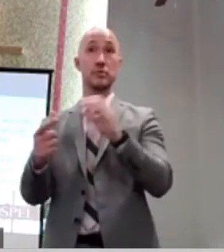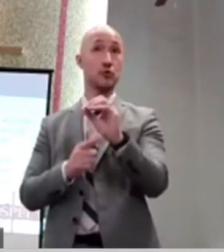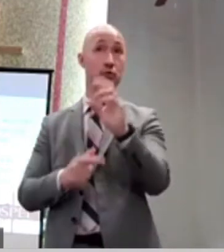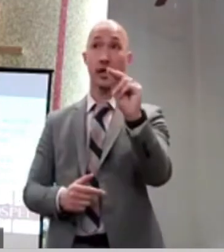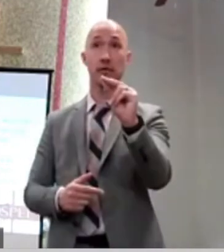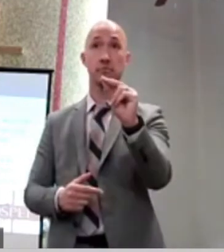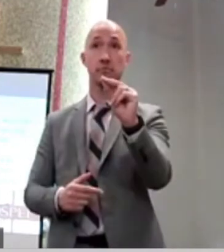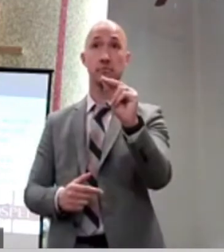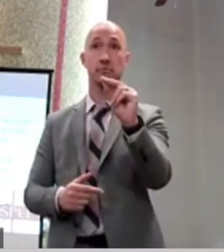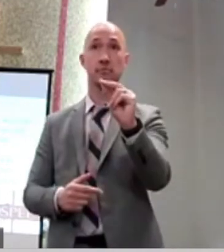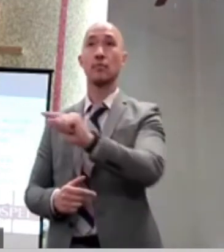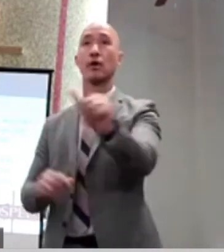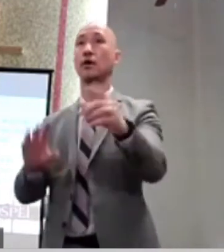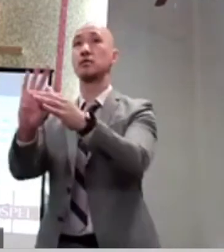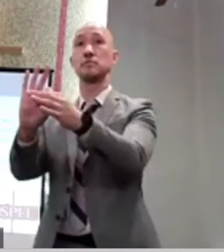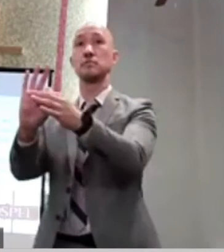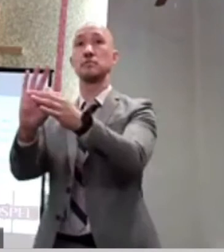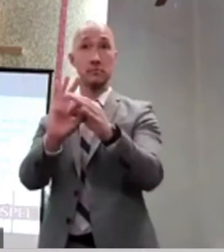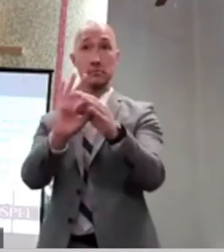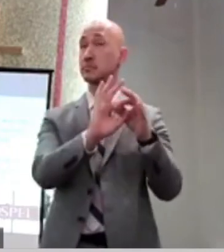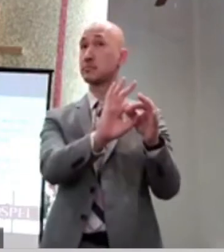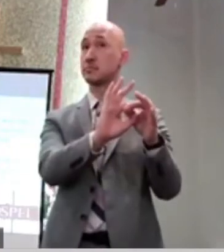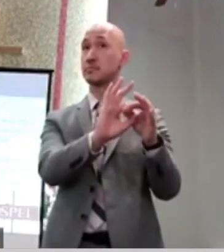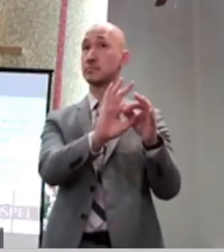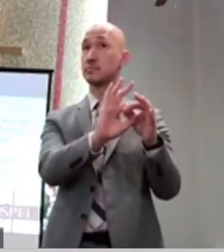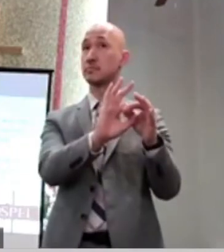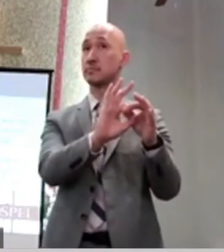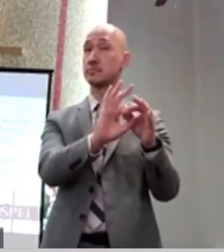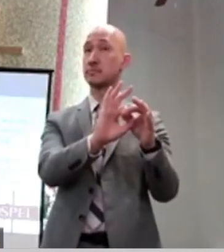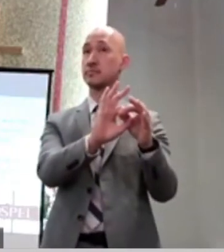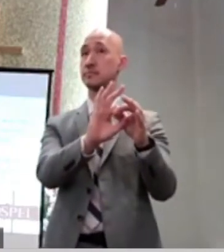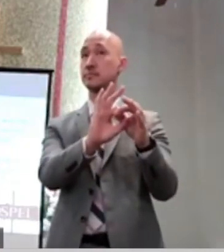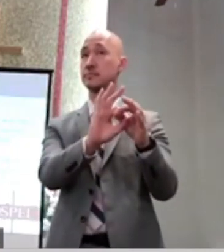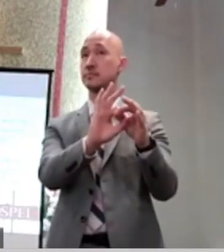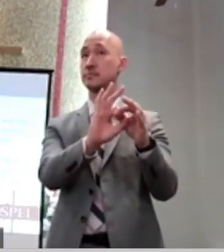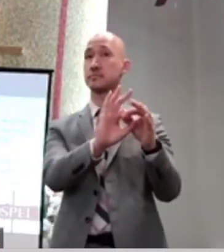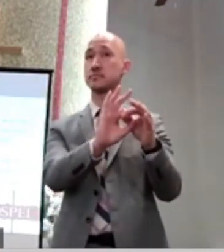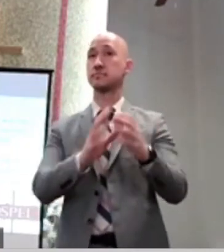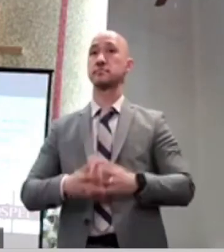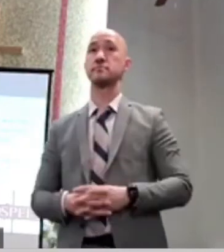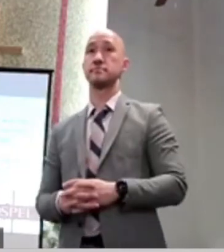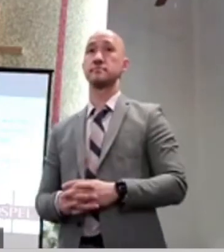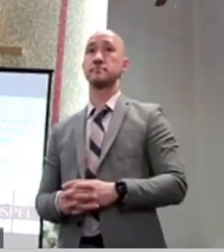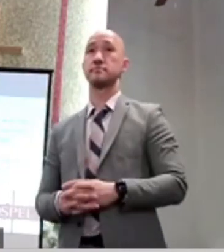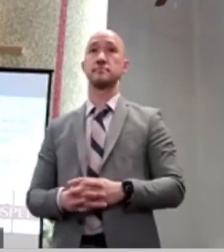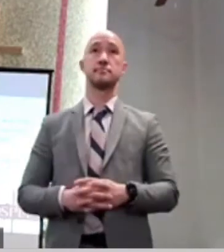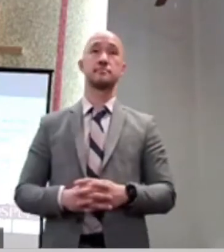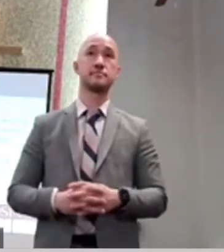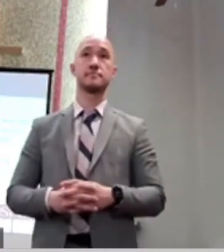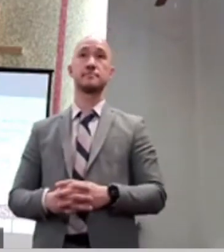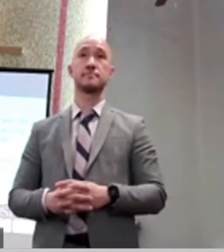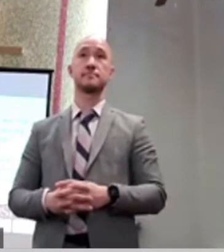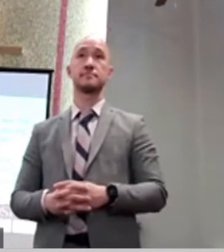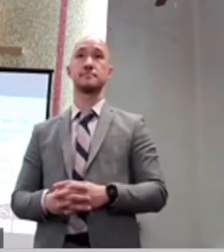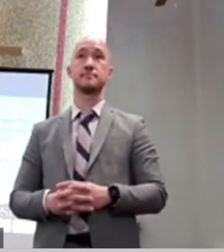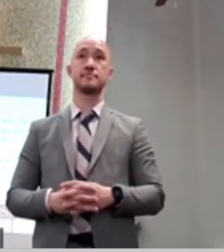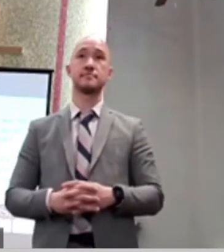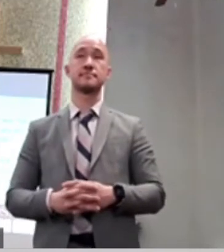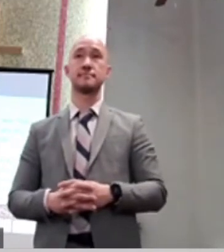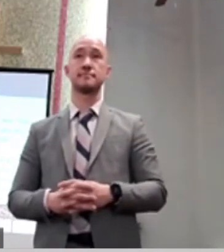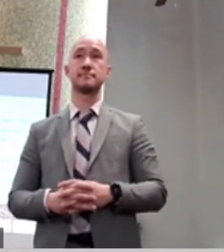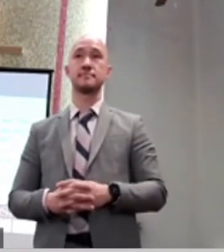God gave all of us one Spirit to drink. He's the one that binds us all.